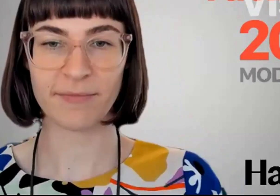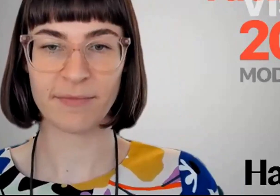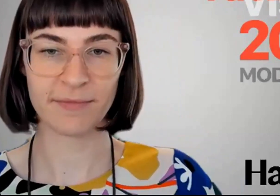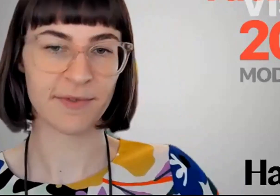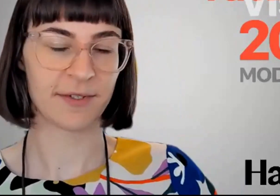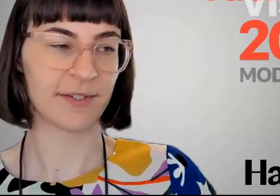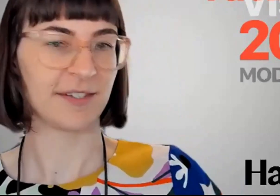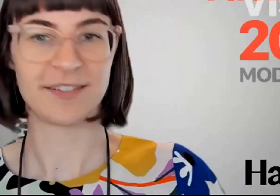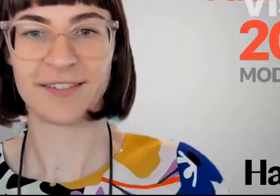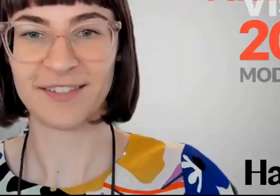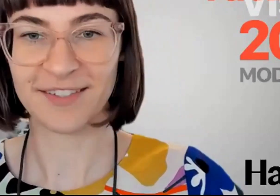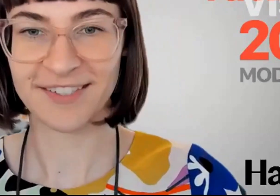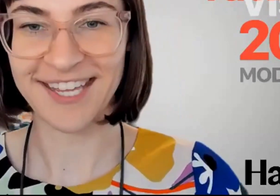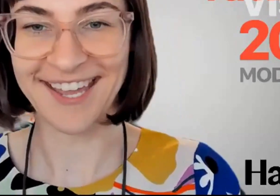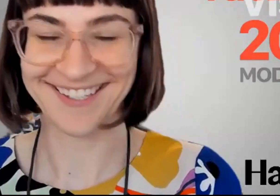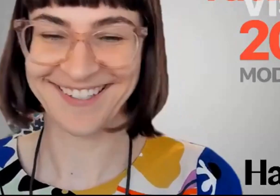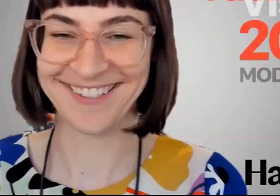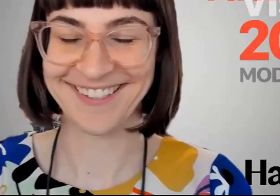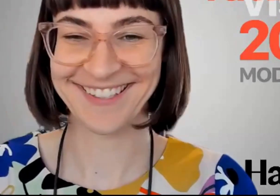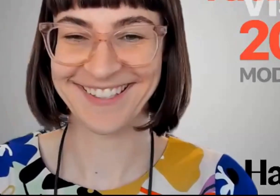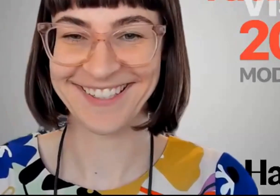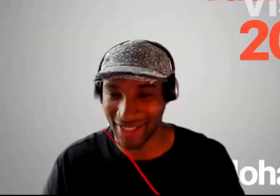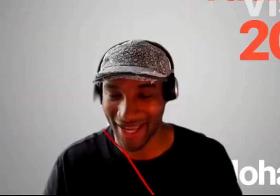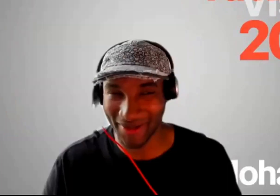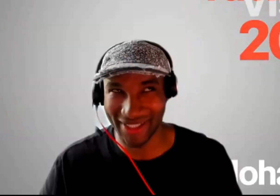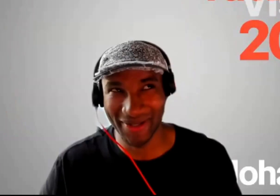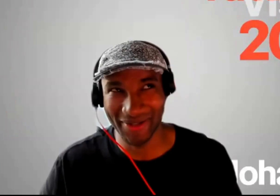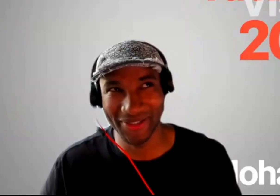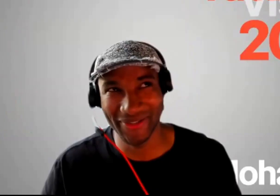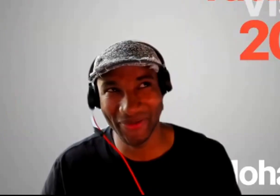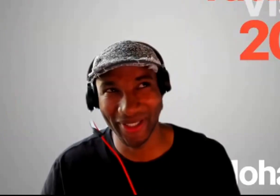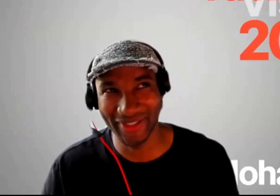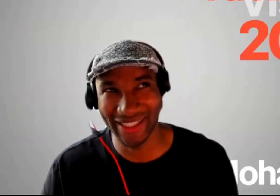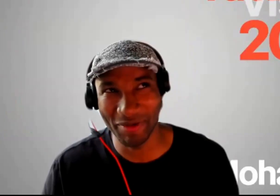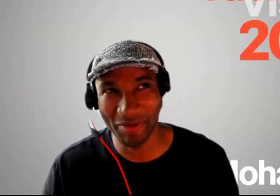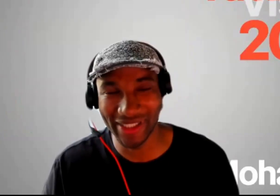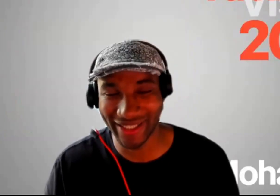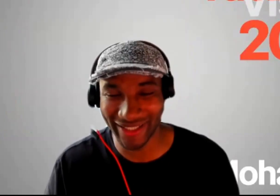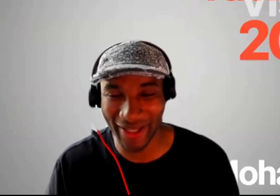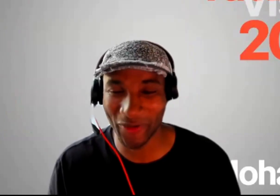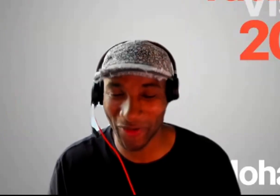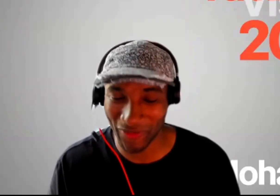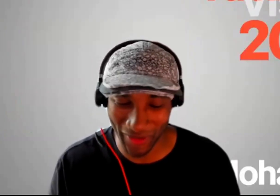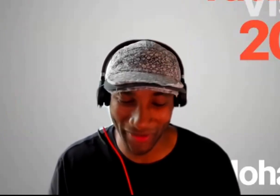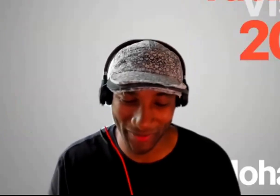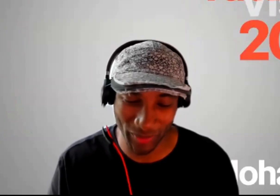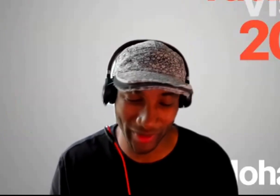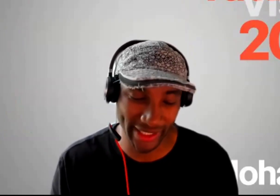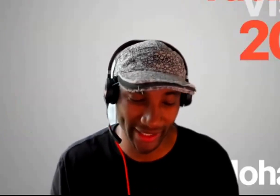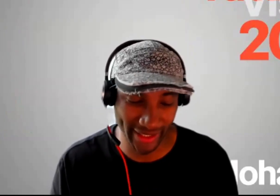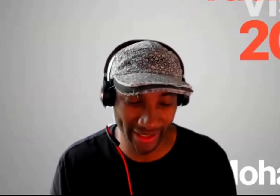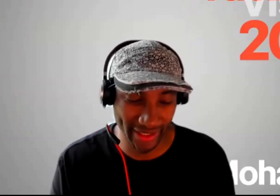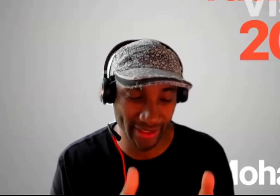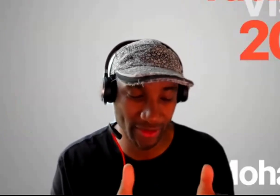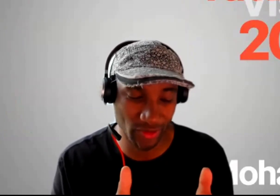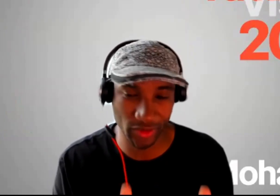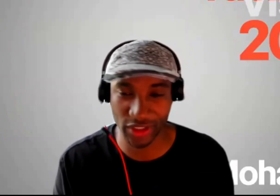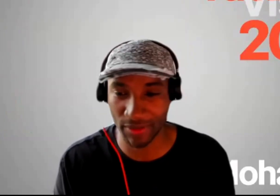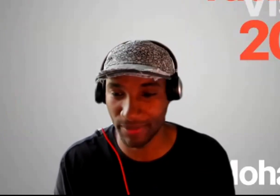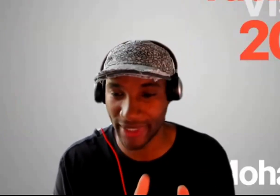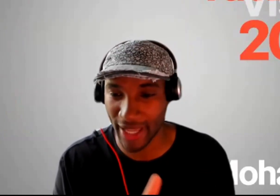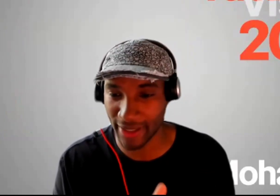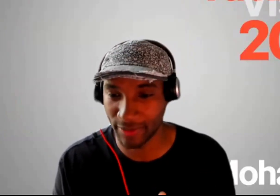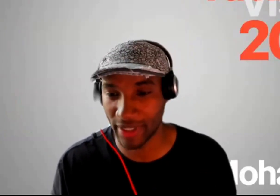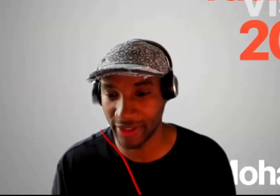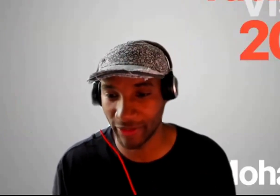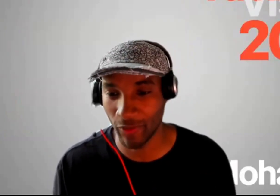up. yeah. Yeah. I was just going to say, Monse, thank you for putting it in such